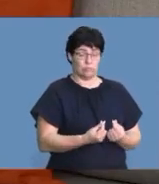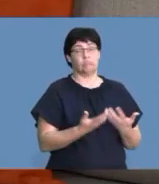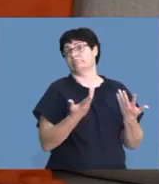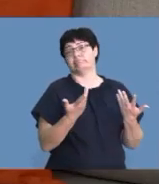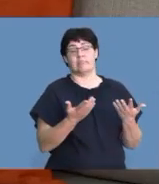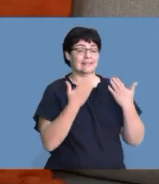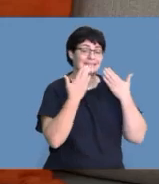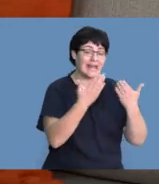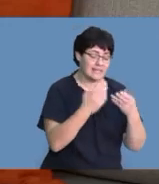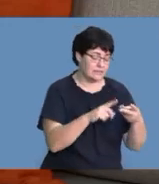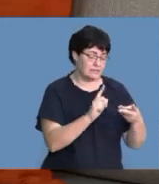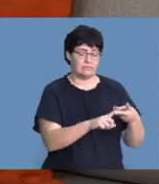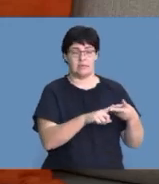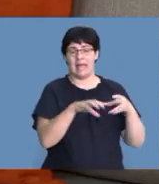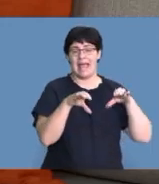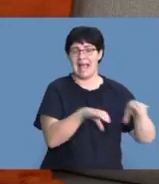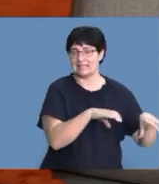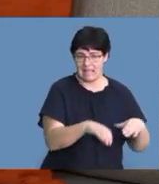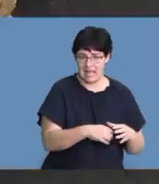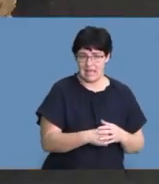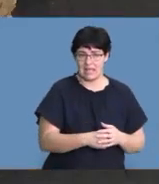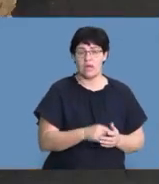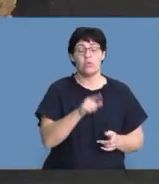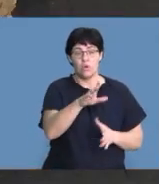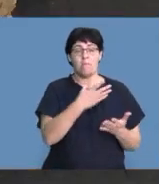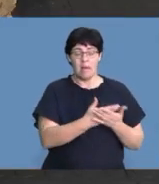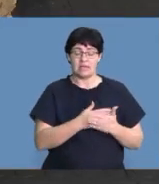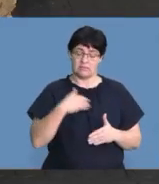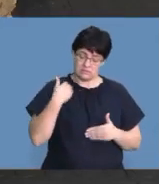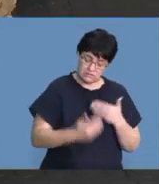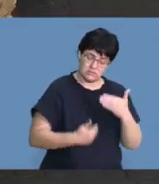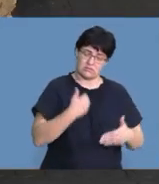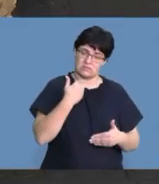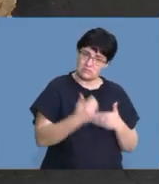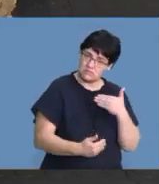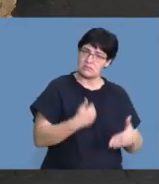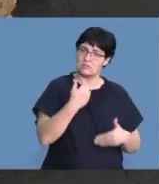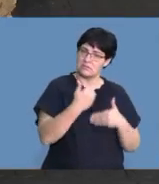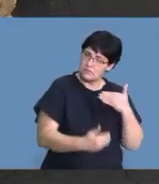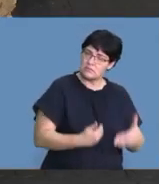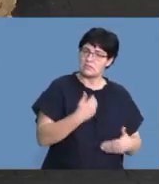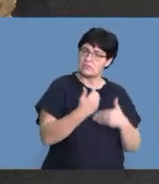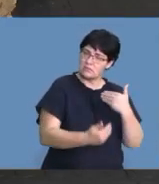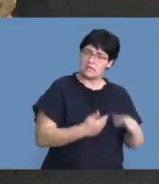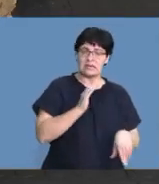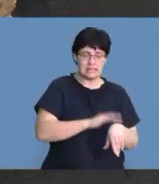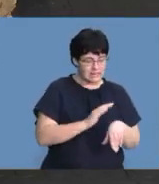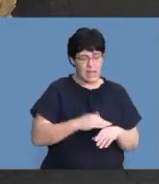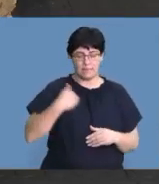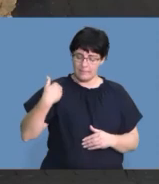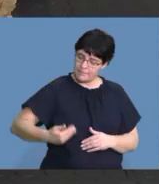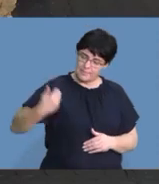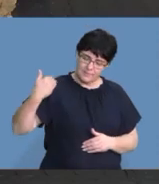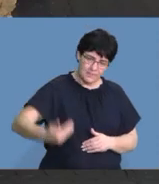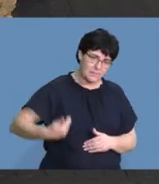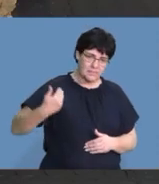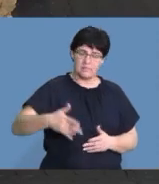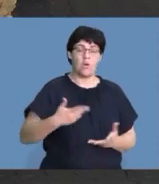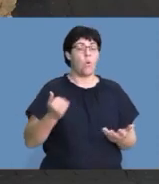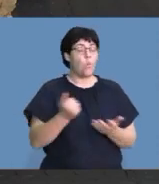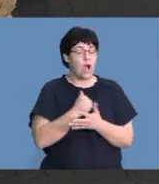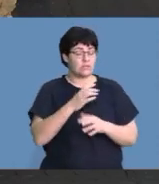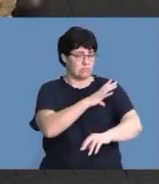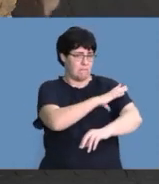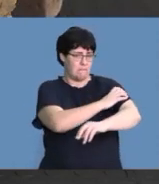to studying or exercising, it's about being consistent time over time. You want to